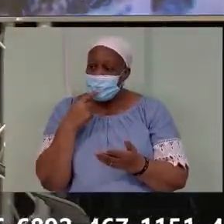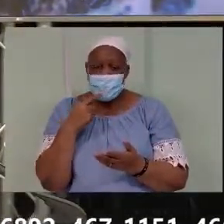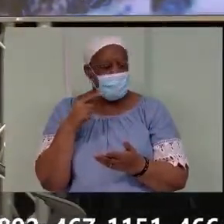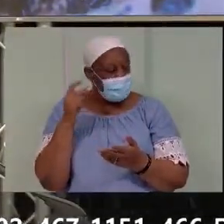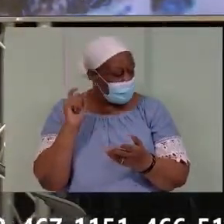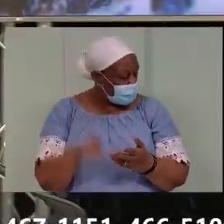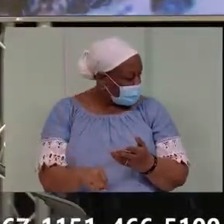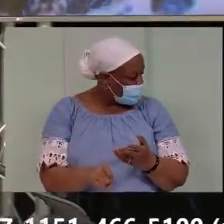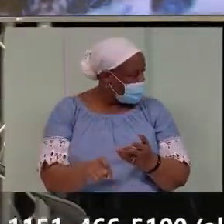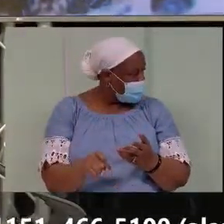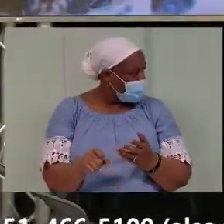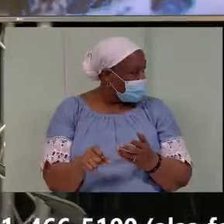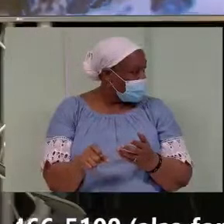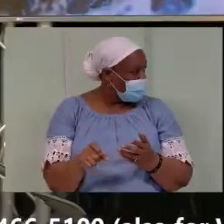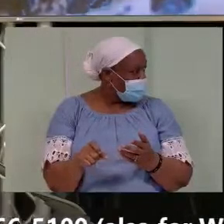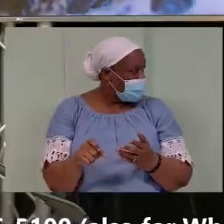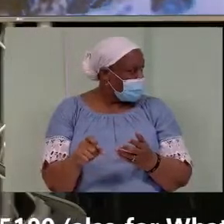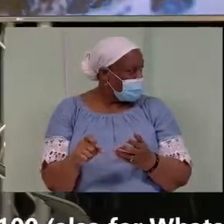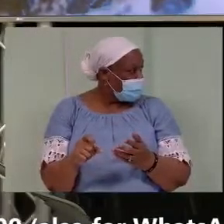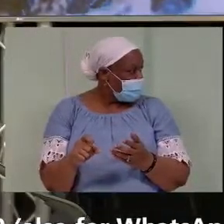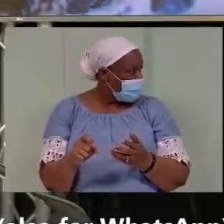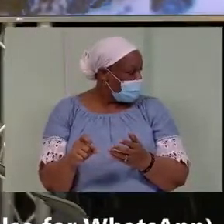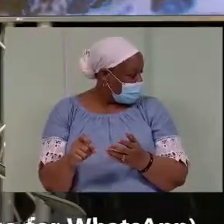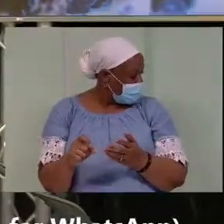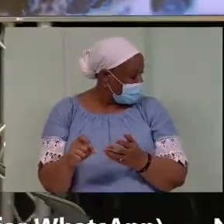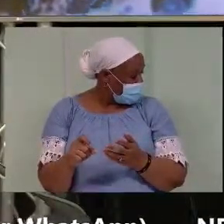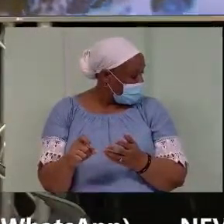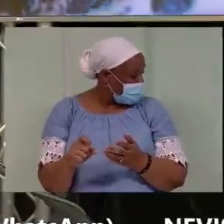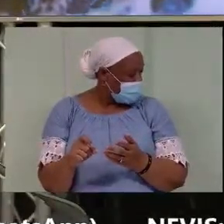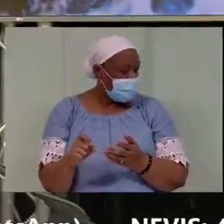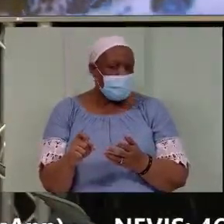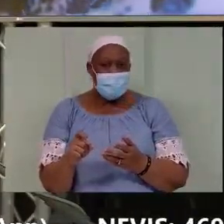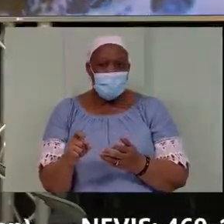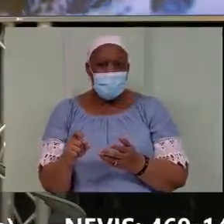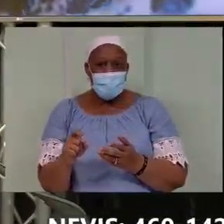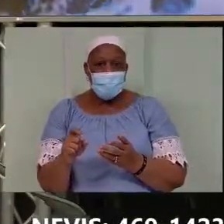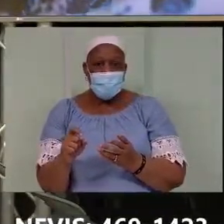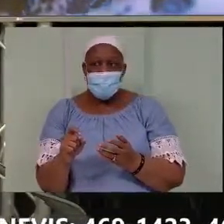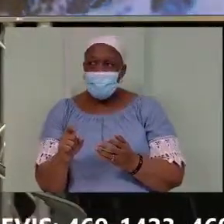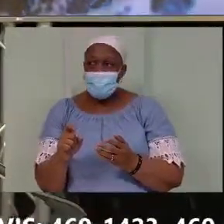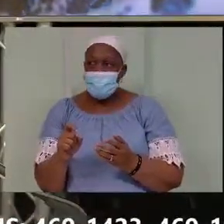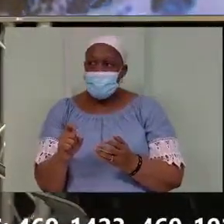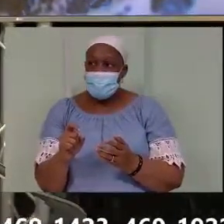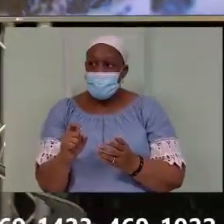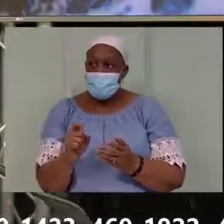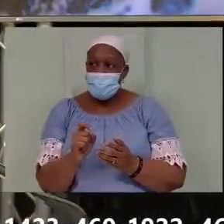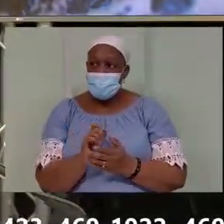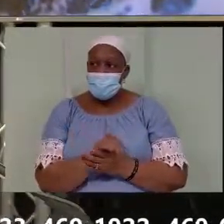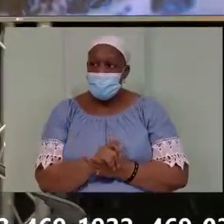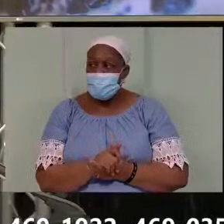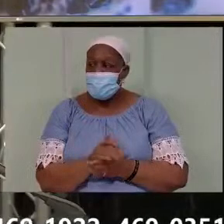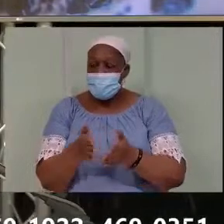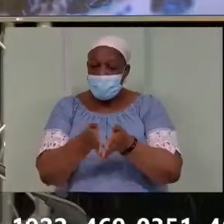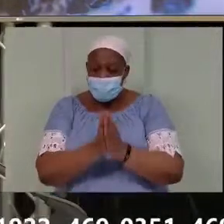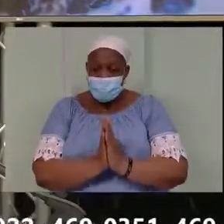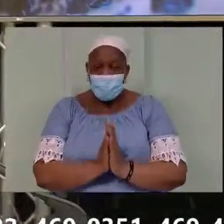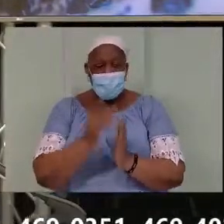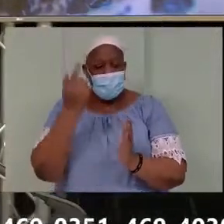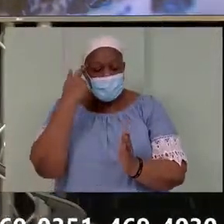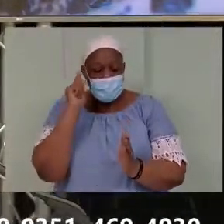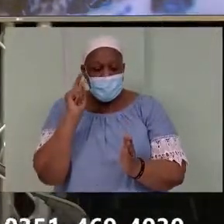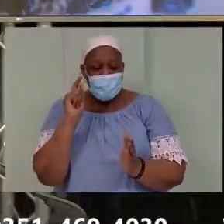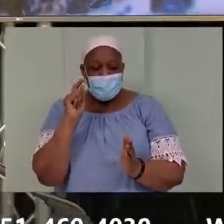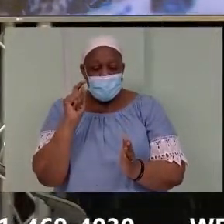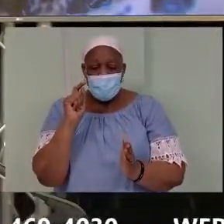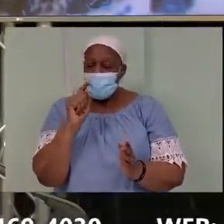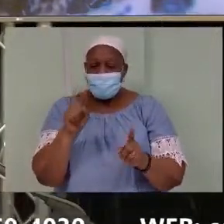a process prior to arriving into the country. And once you reach to the country, then you will be allowed